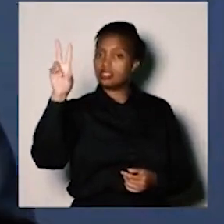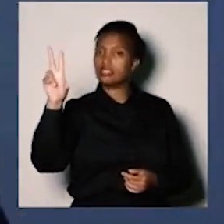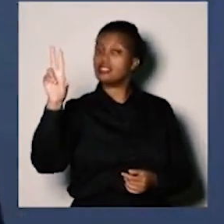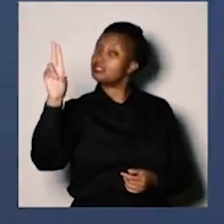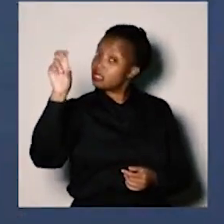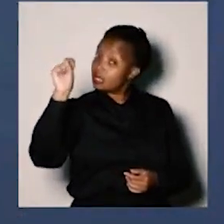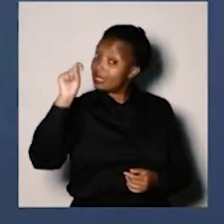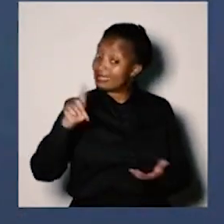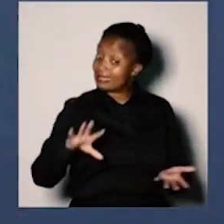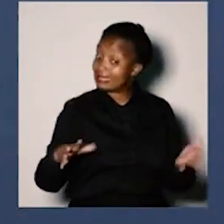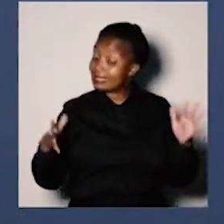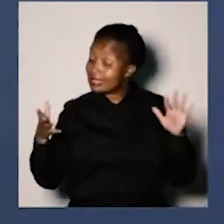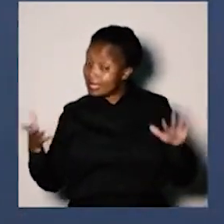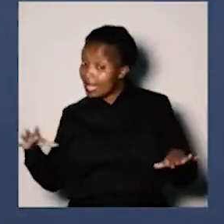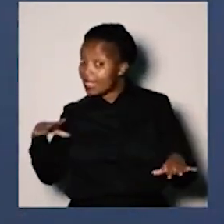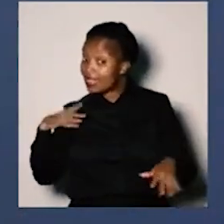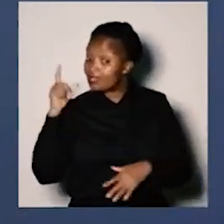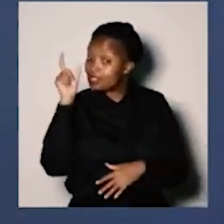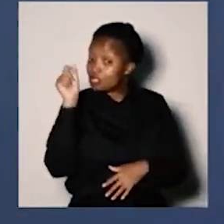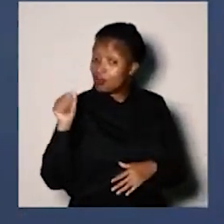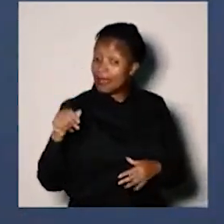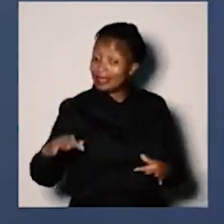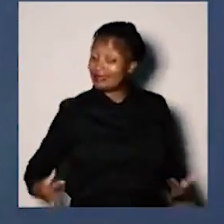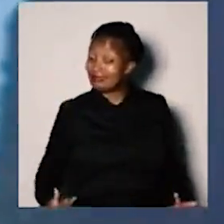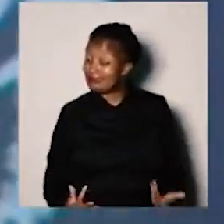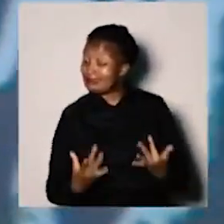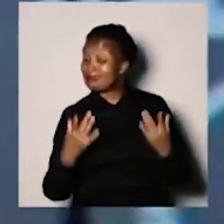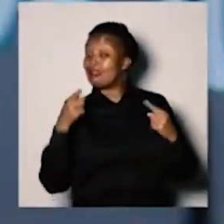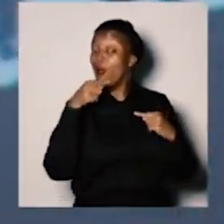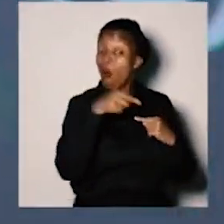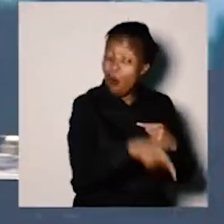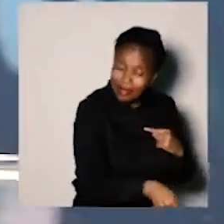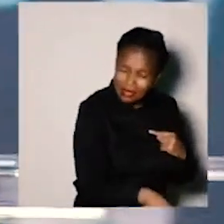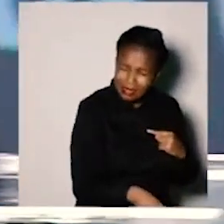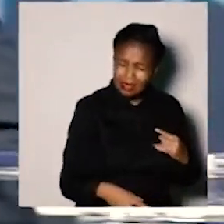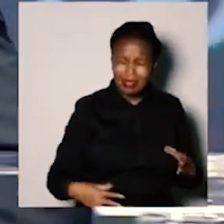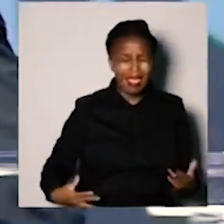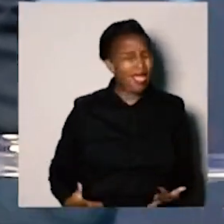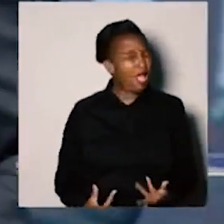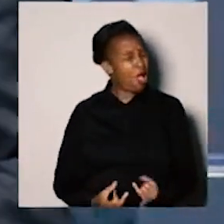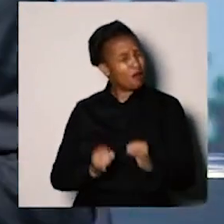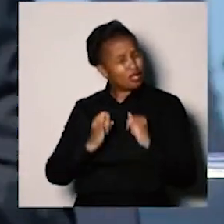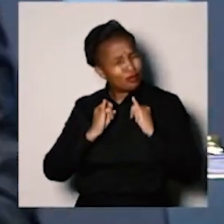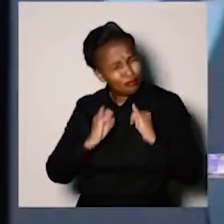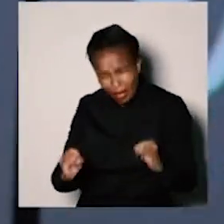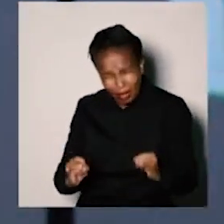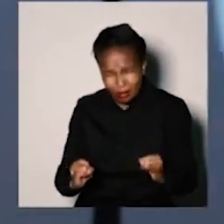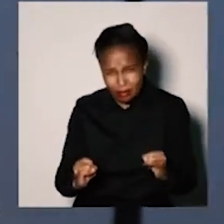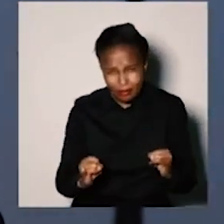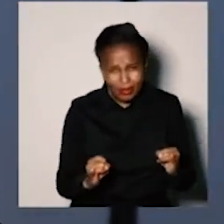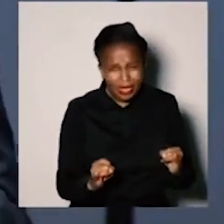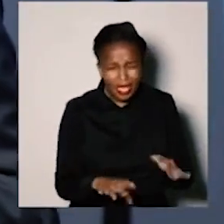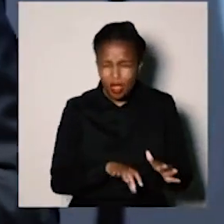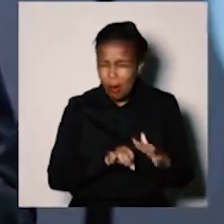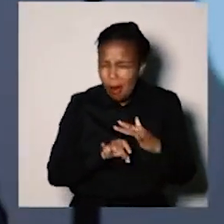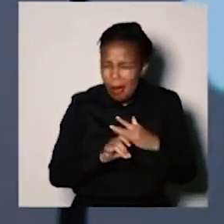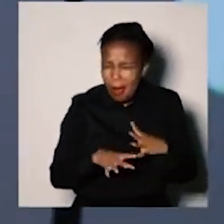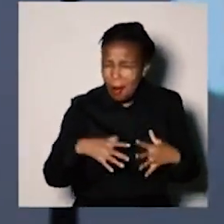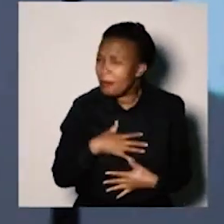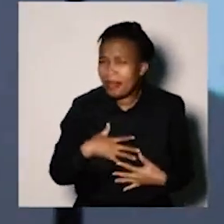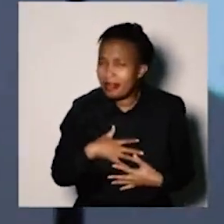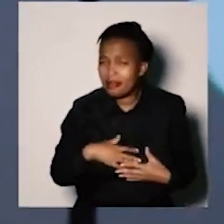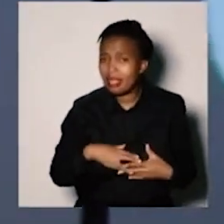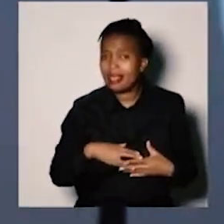the rich man who was in hell, the way hell was so bad, even if he was in pain,